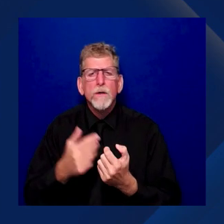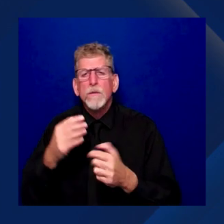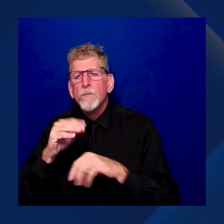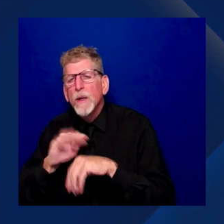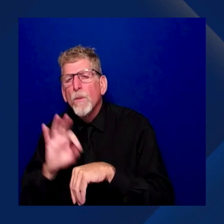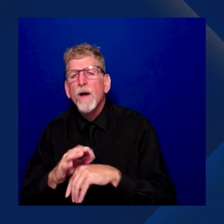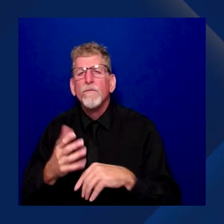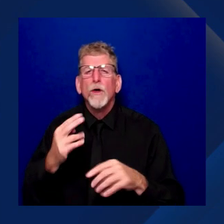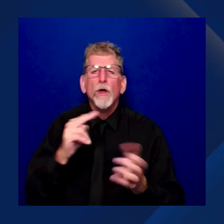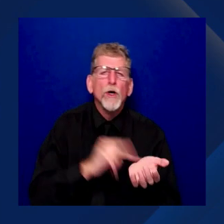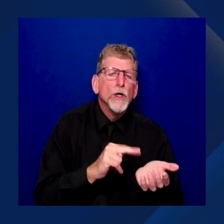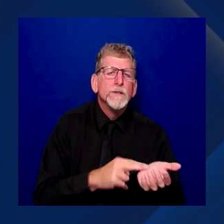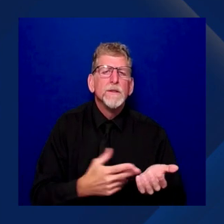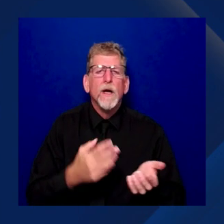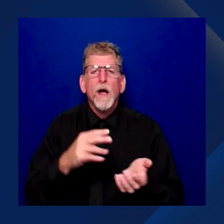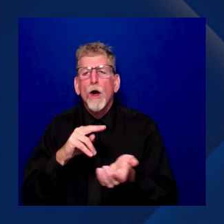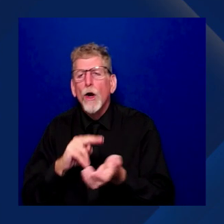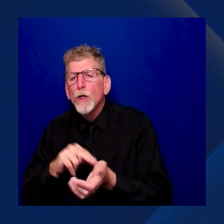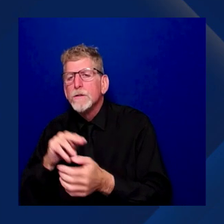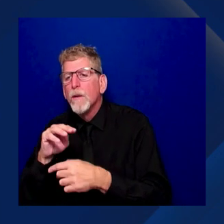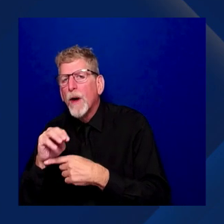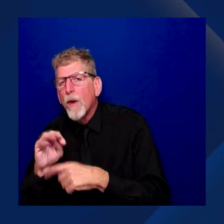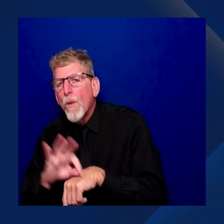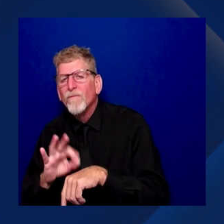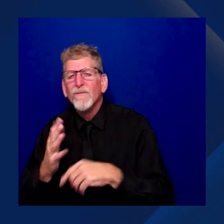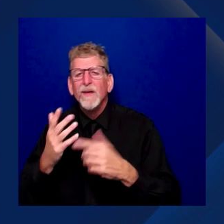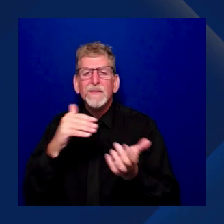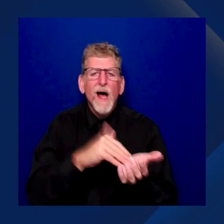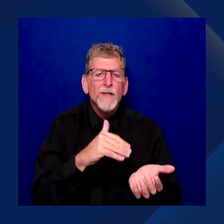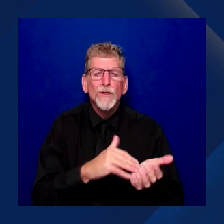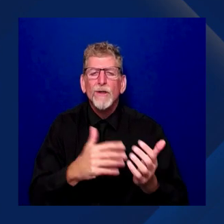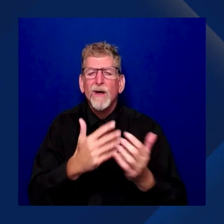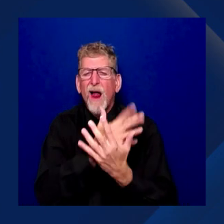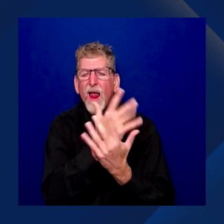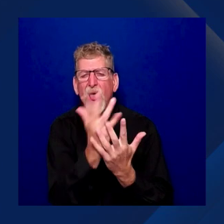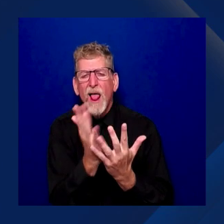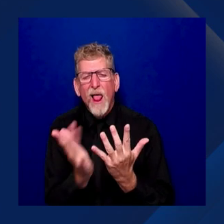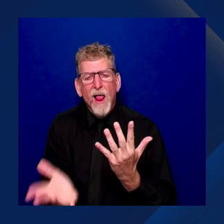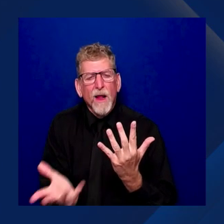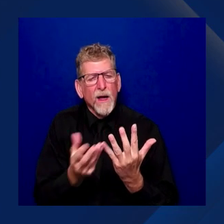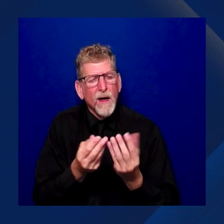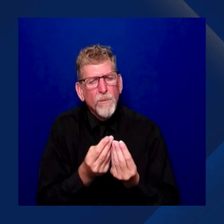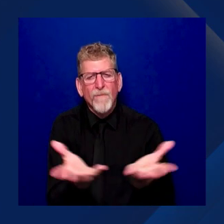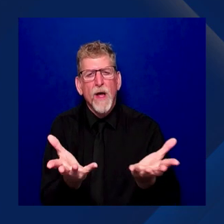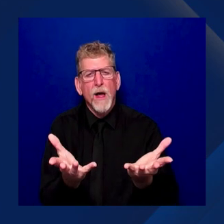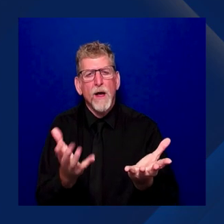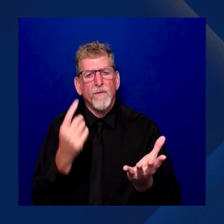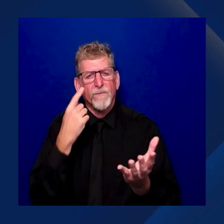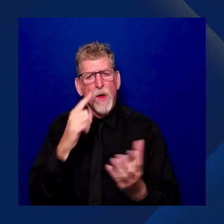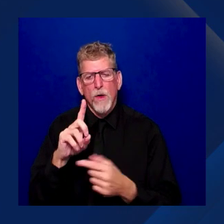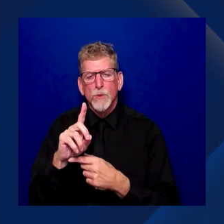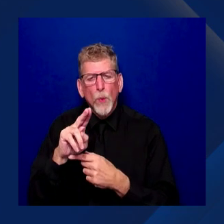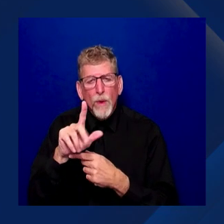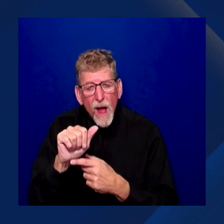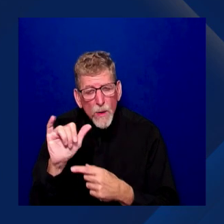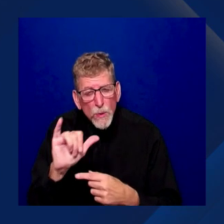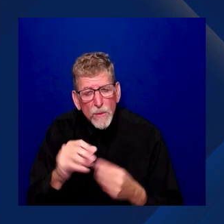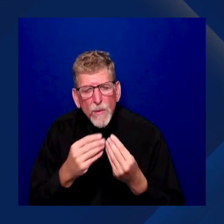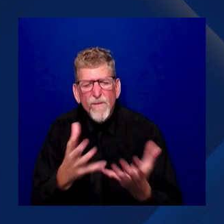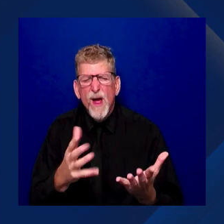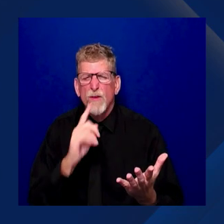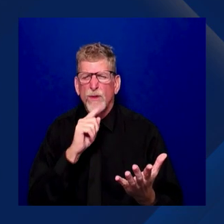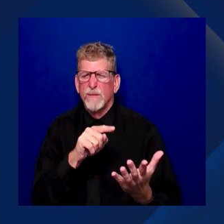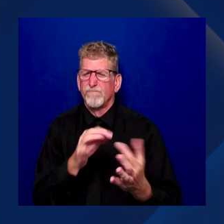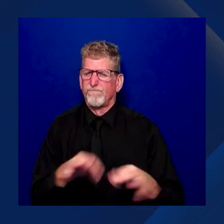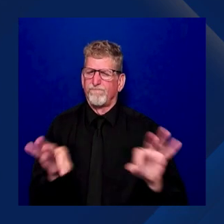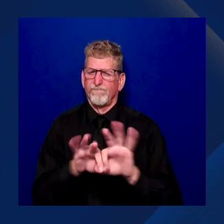physicians. There's also funding specifically for doulas who provide critical peer-to-peer support services for